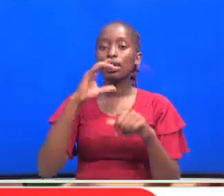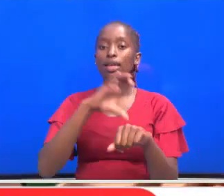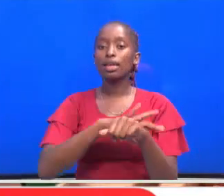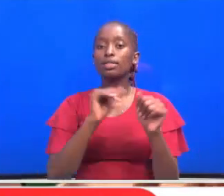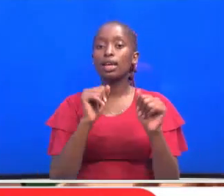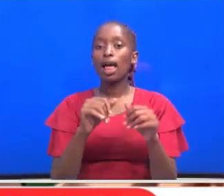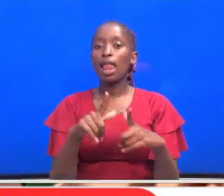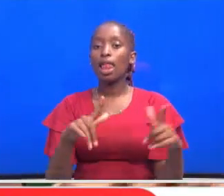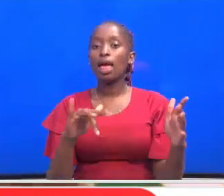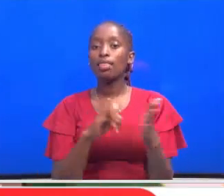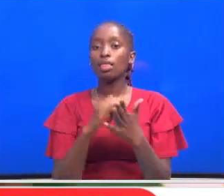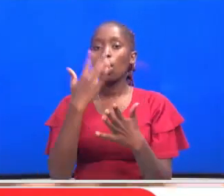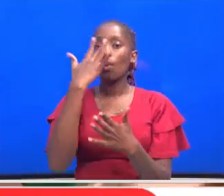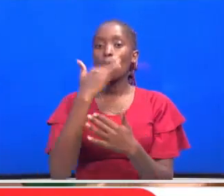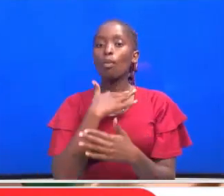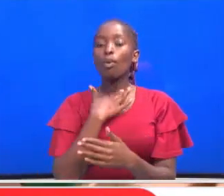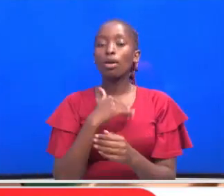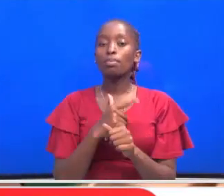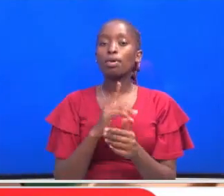wanted to frustrate the project.